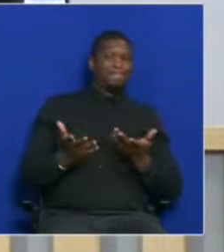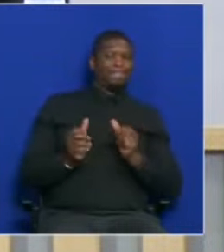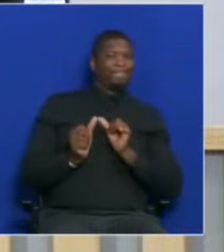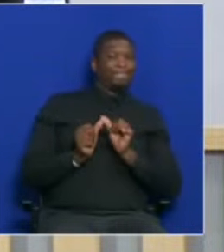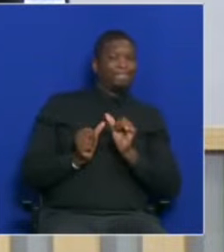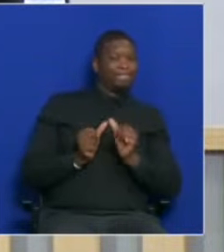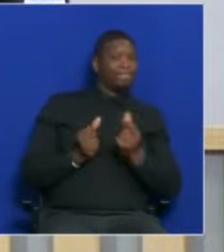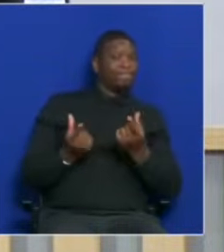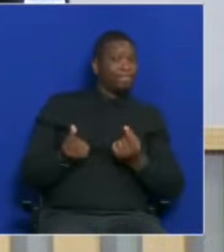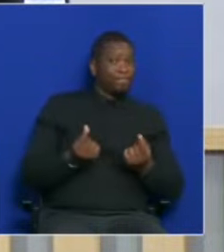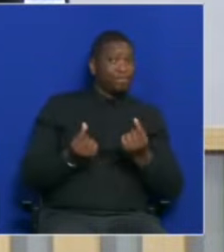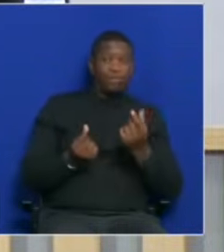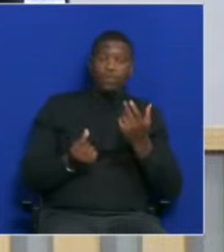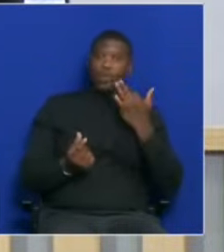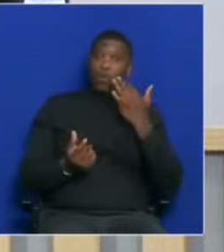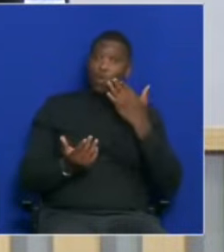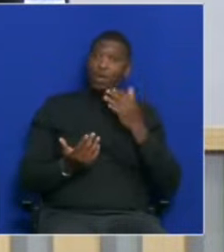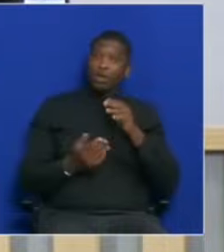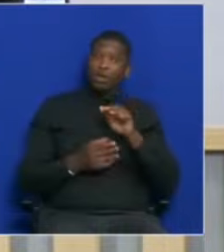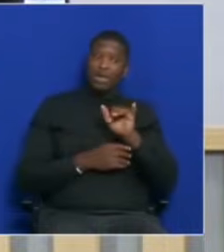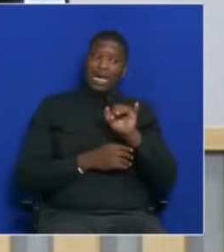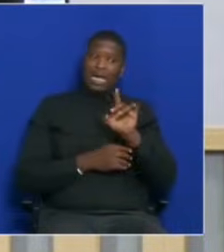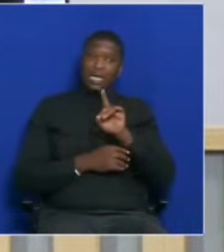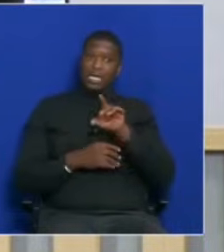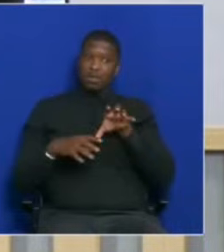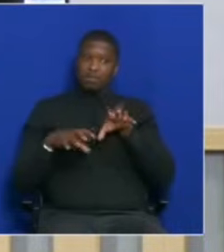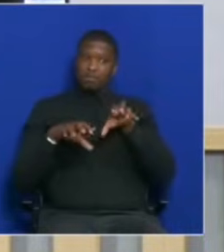when the ID takes a particular decision,